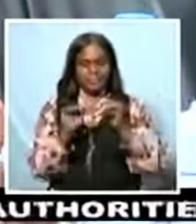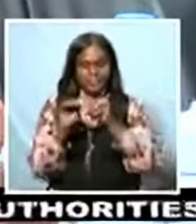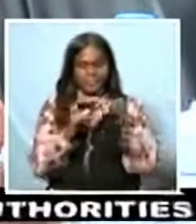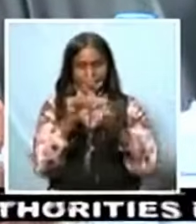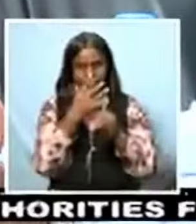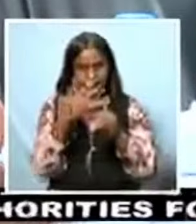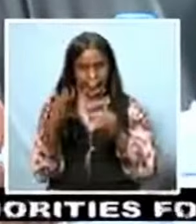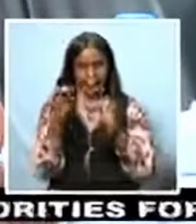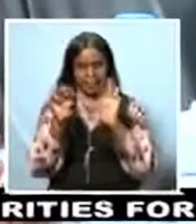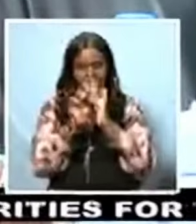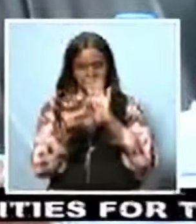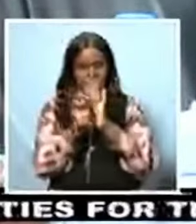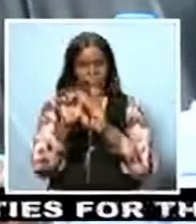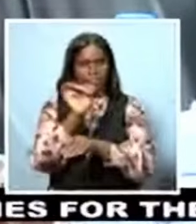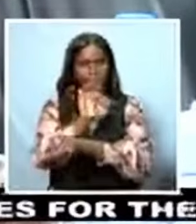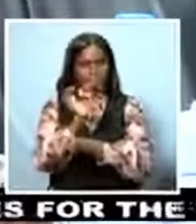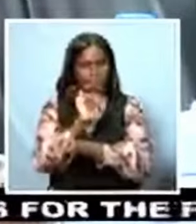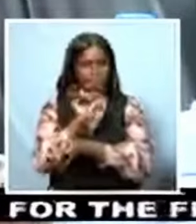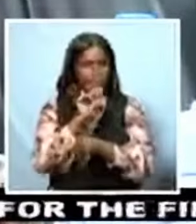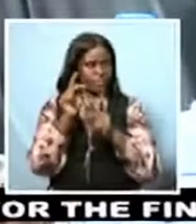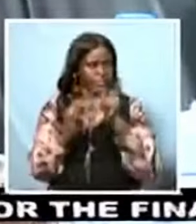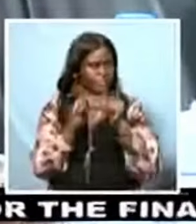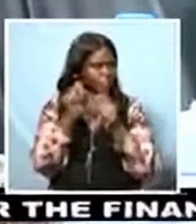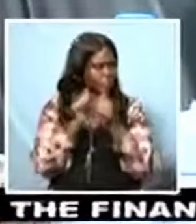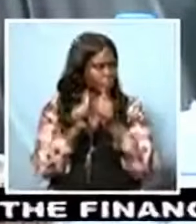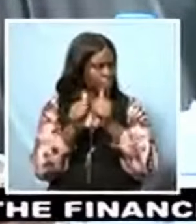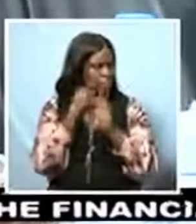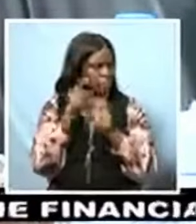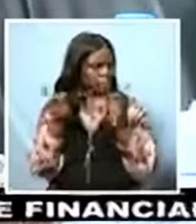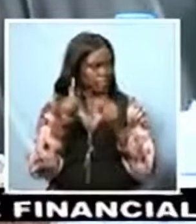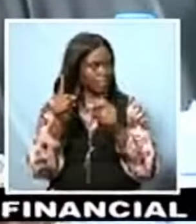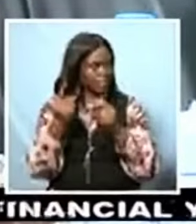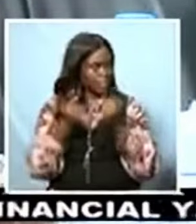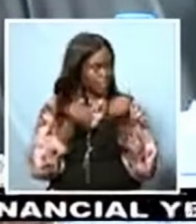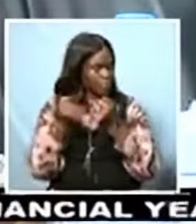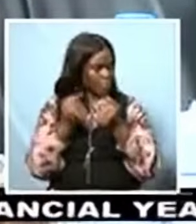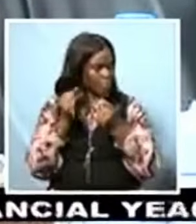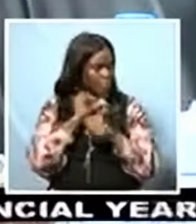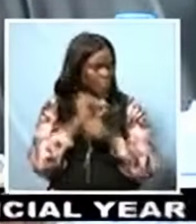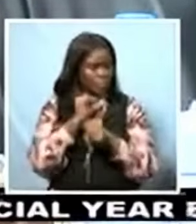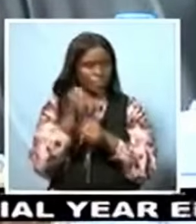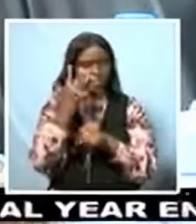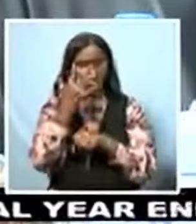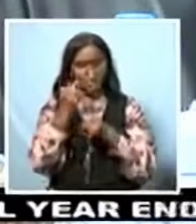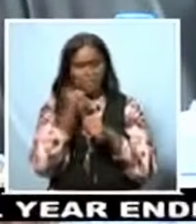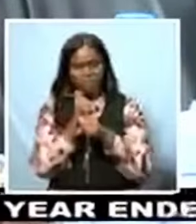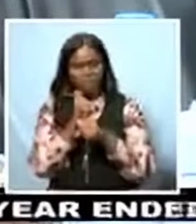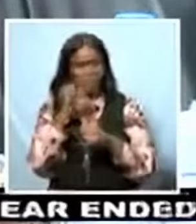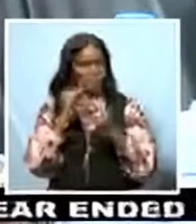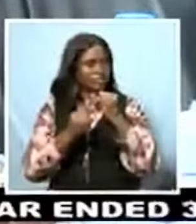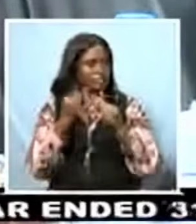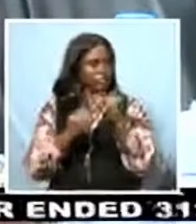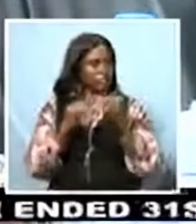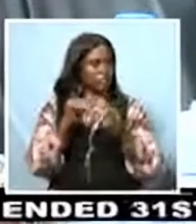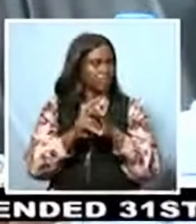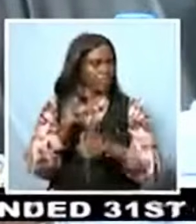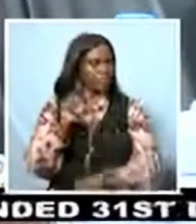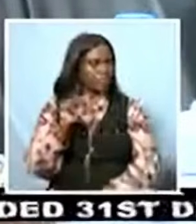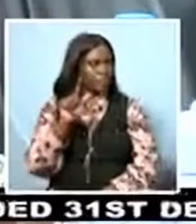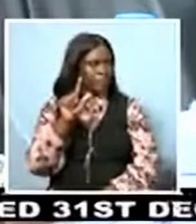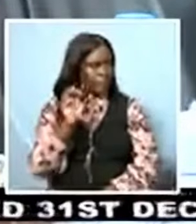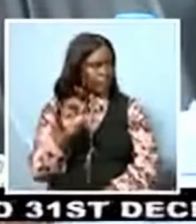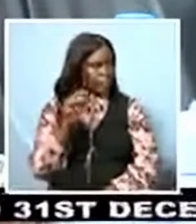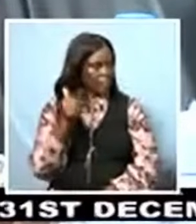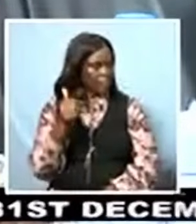like vehicles? A procedure which says when the vehicle has worked for 5 years, it has depreciated in value and should now